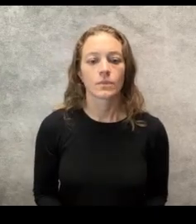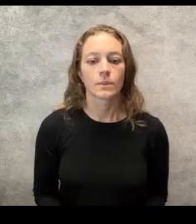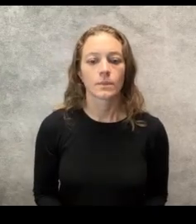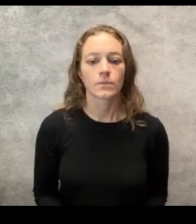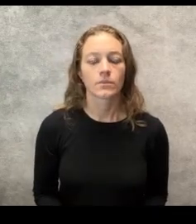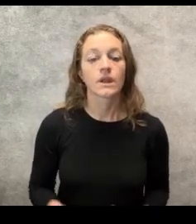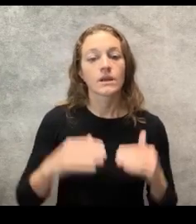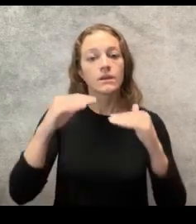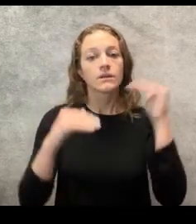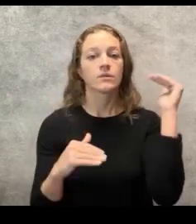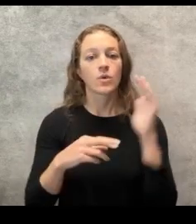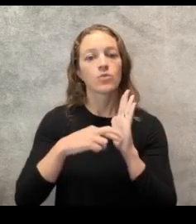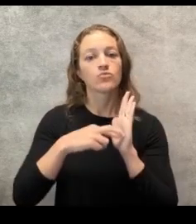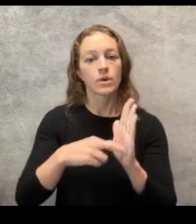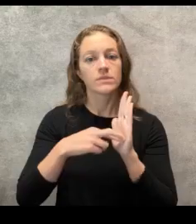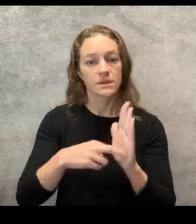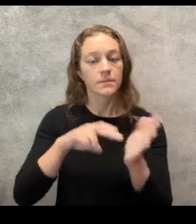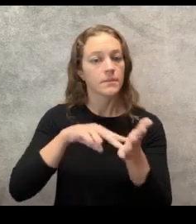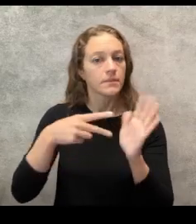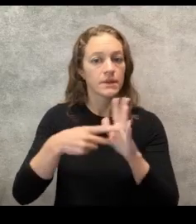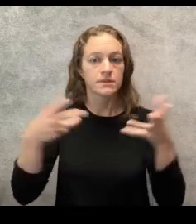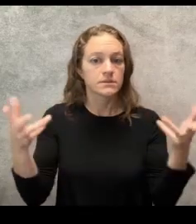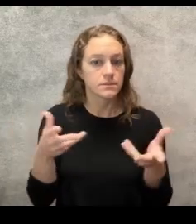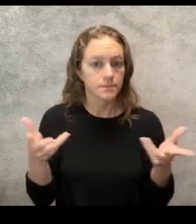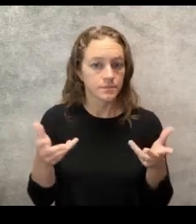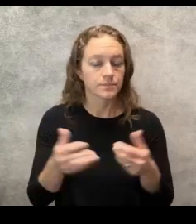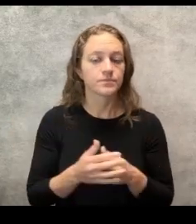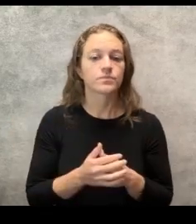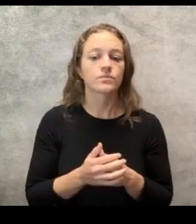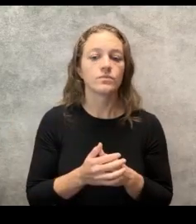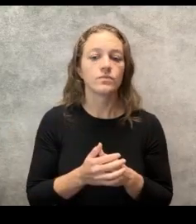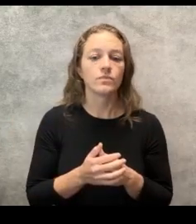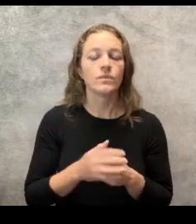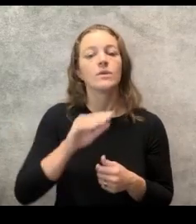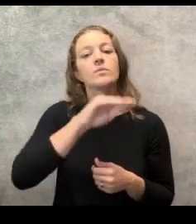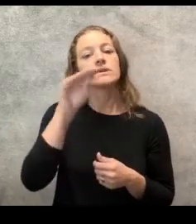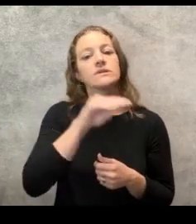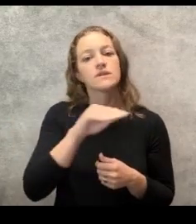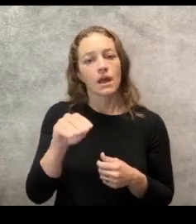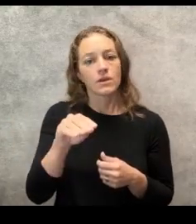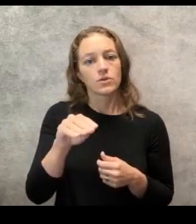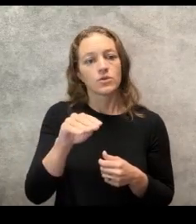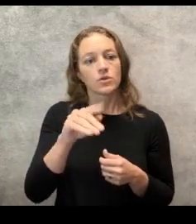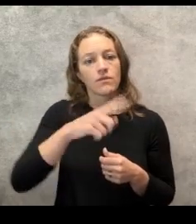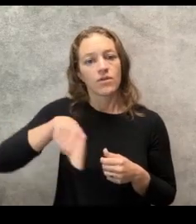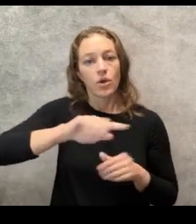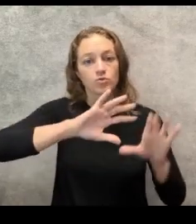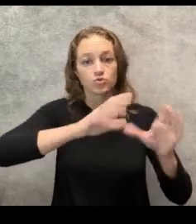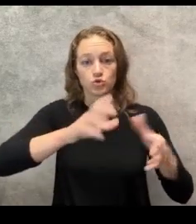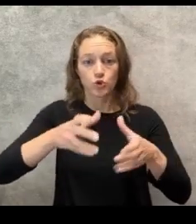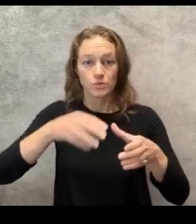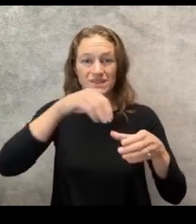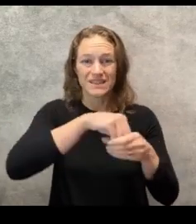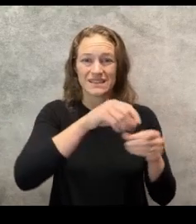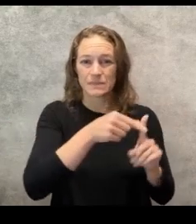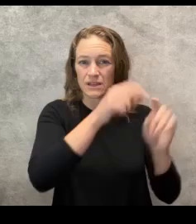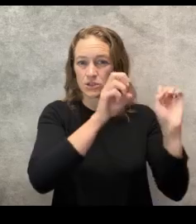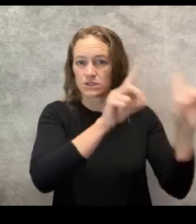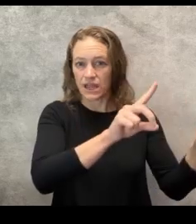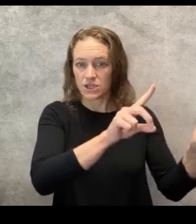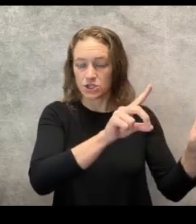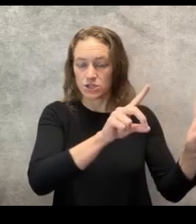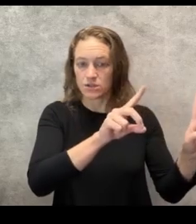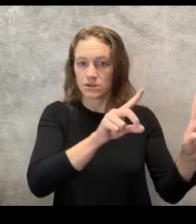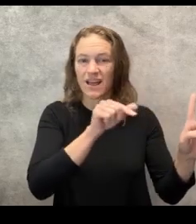Disproportionate representation means the percentage of the groups in special education differs